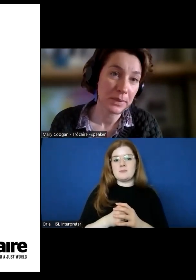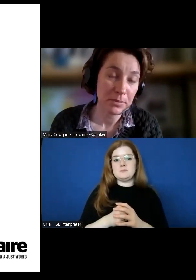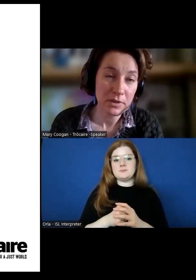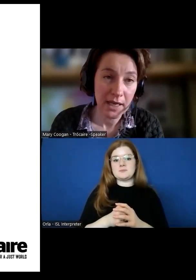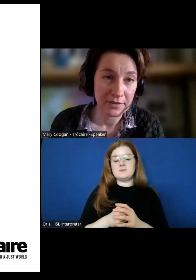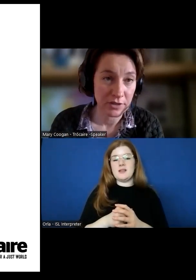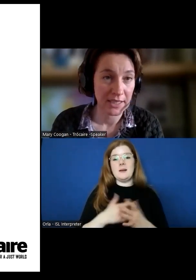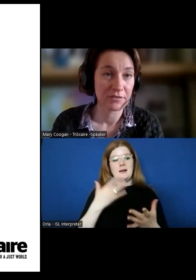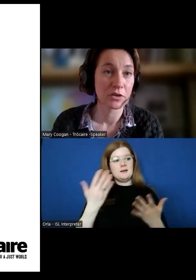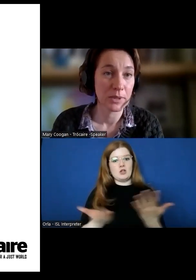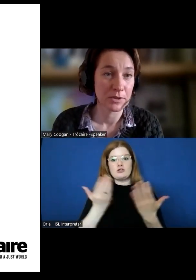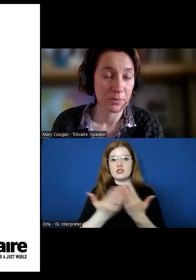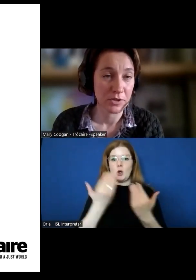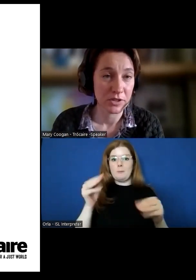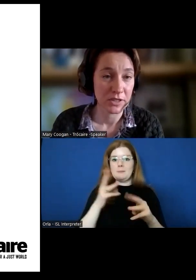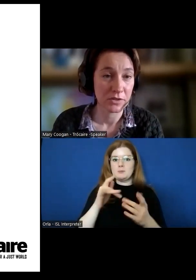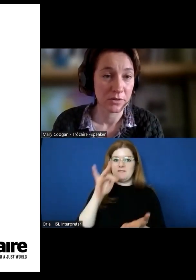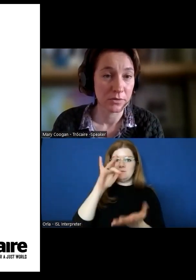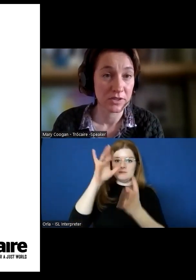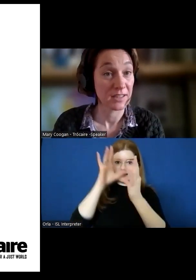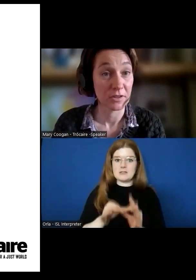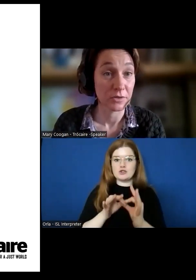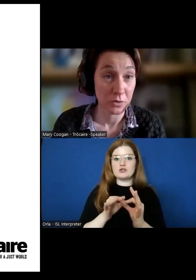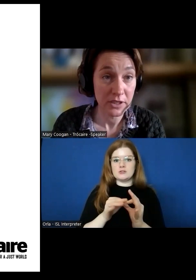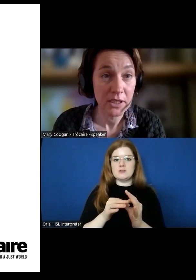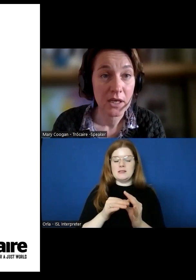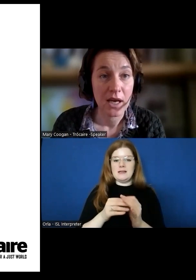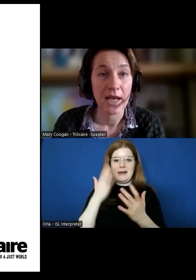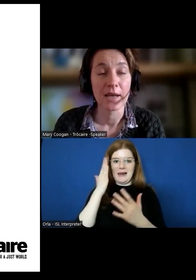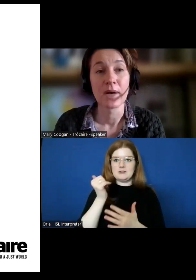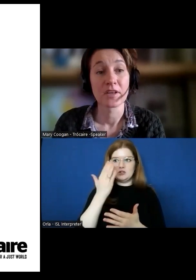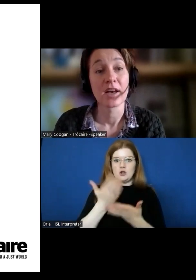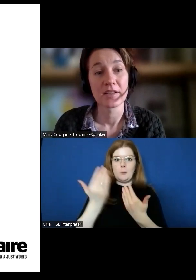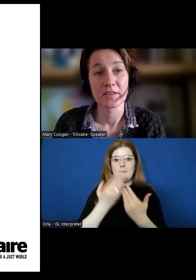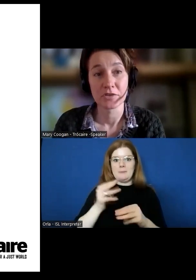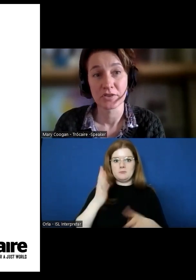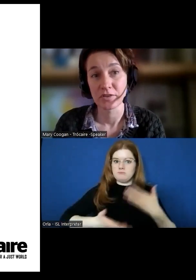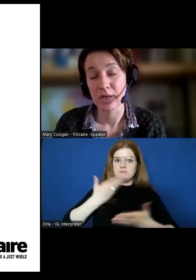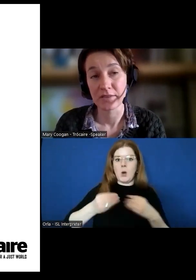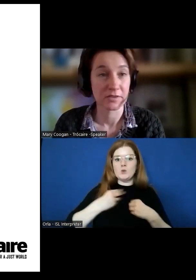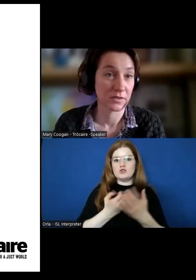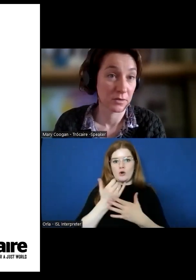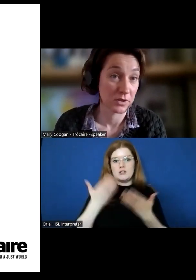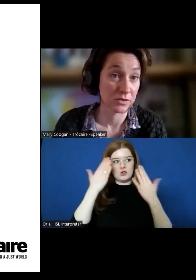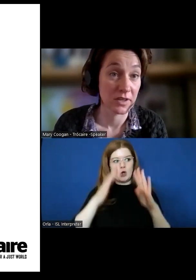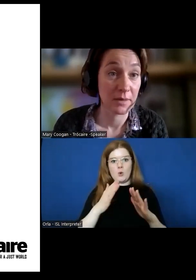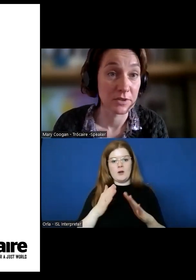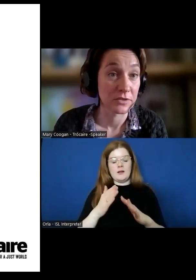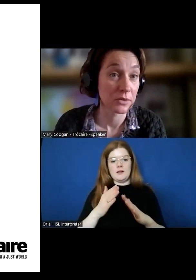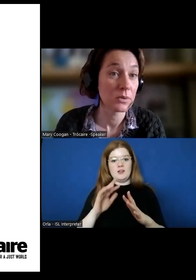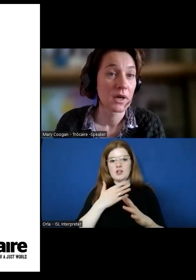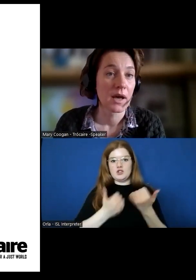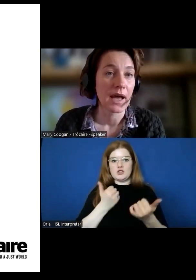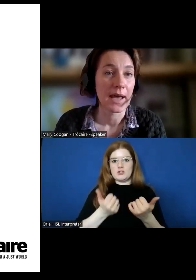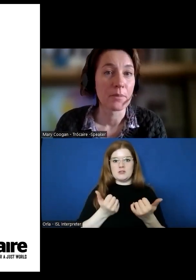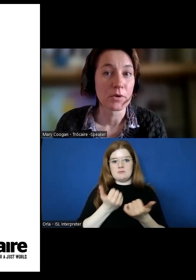Centering young people and really giving young people the opportunity to tell their own story and to highlight the injustice in ways that we're just not able to